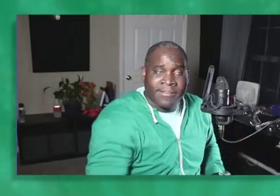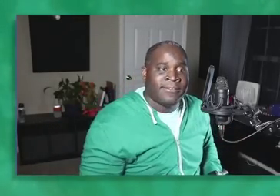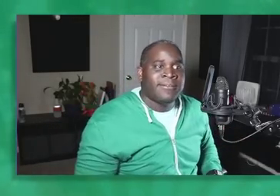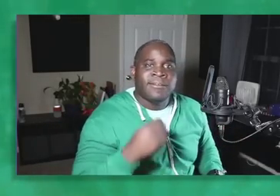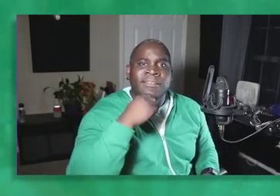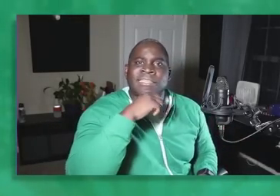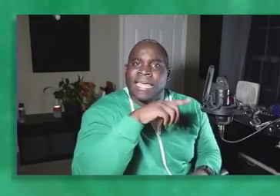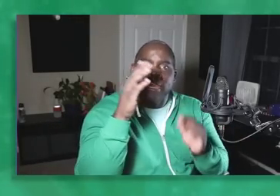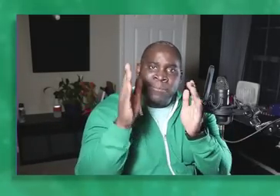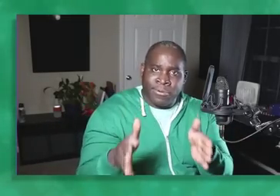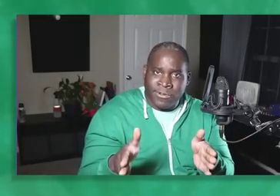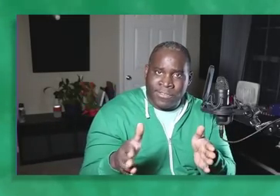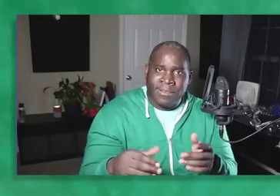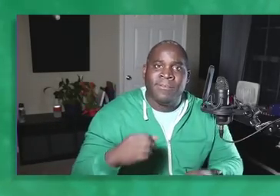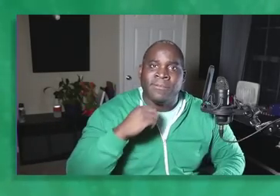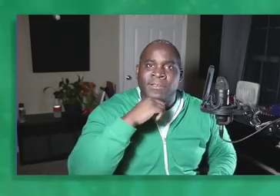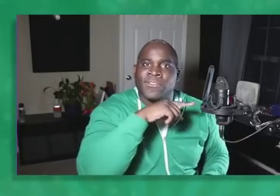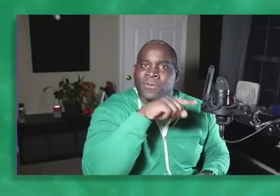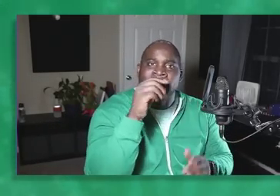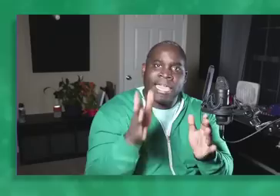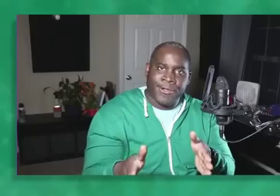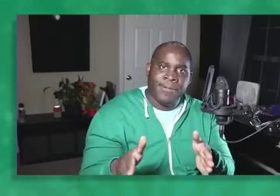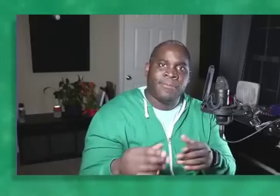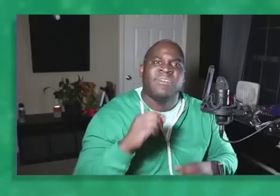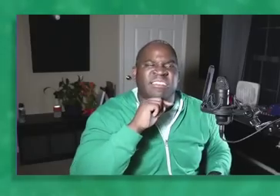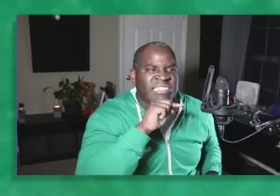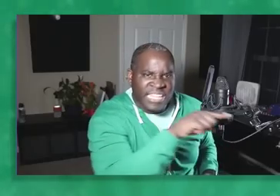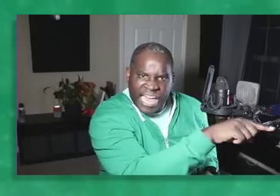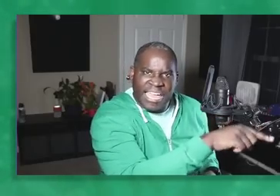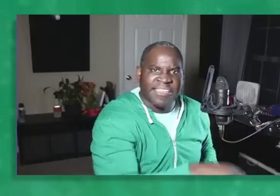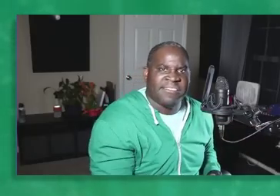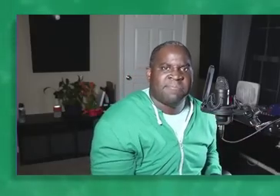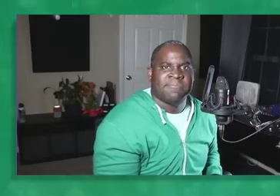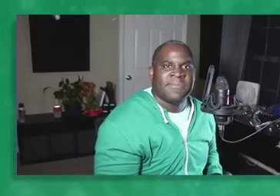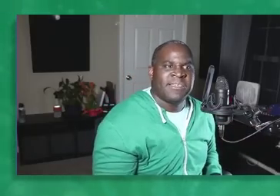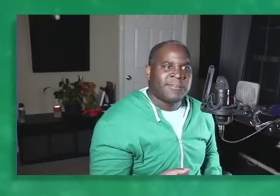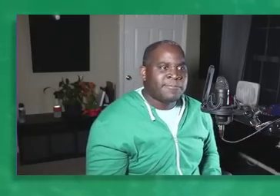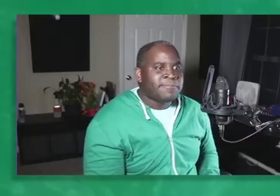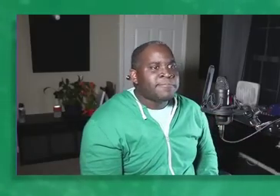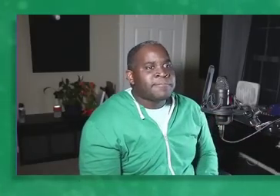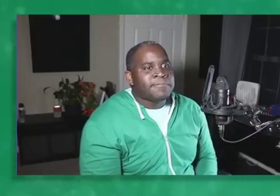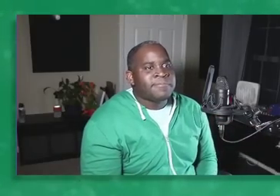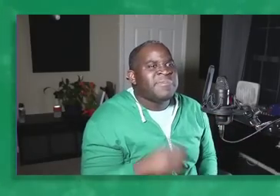Lies. Lying person. So liar. Lie.